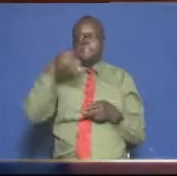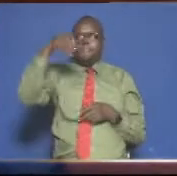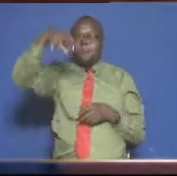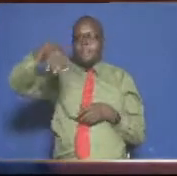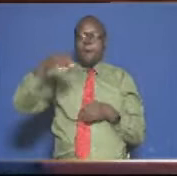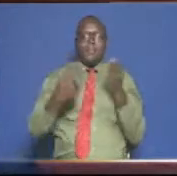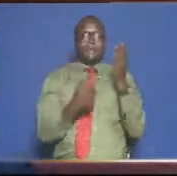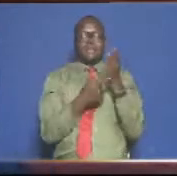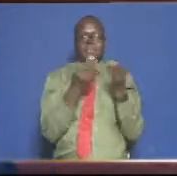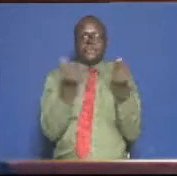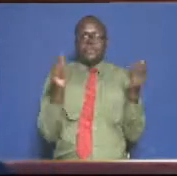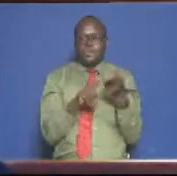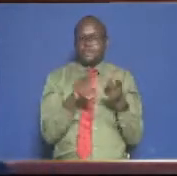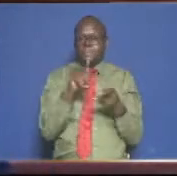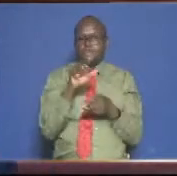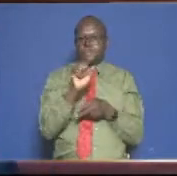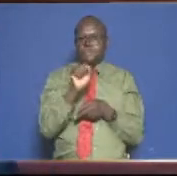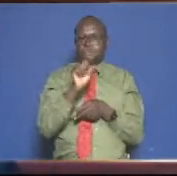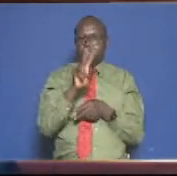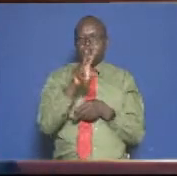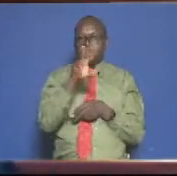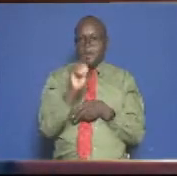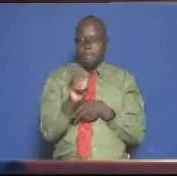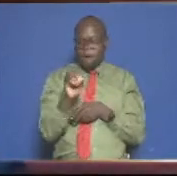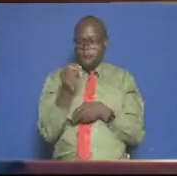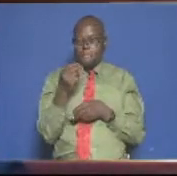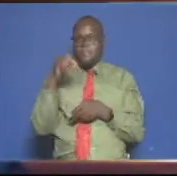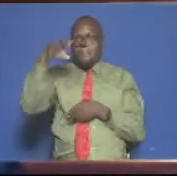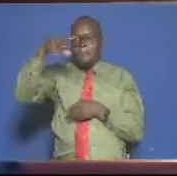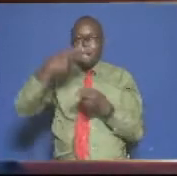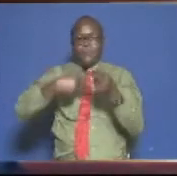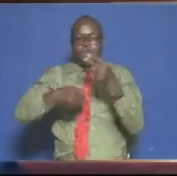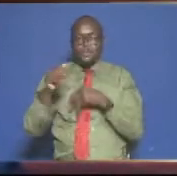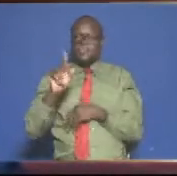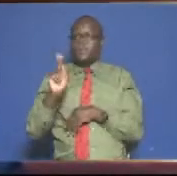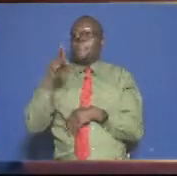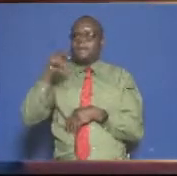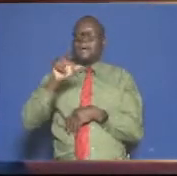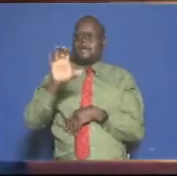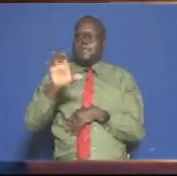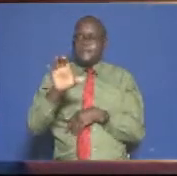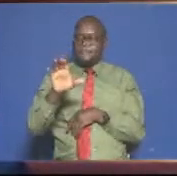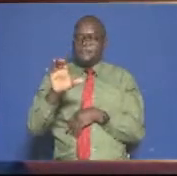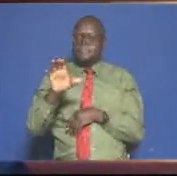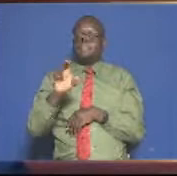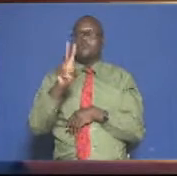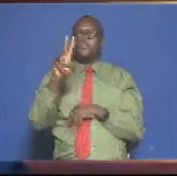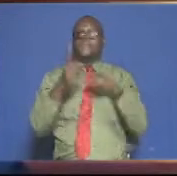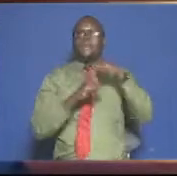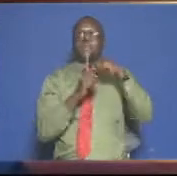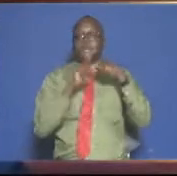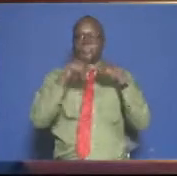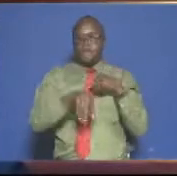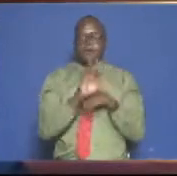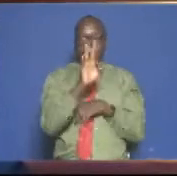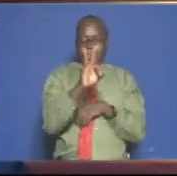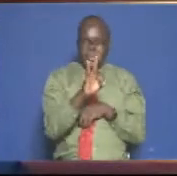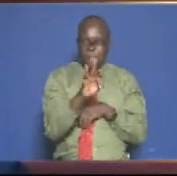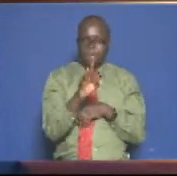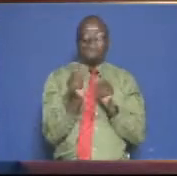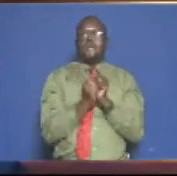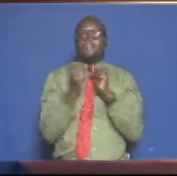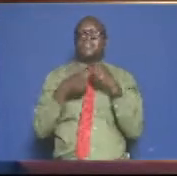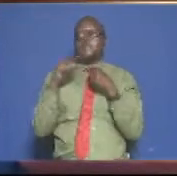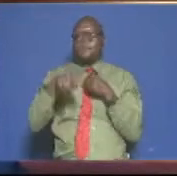Solutions, Savo Power, sold to KPLC at 26.3,